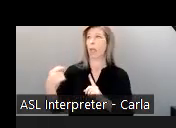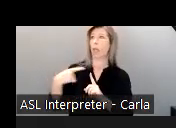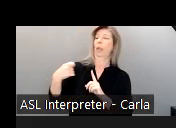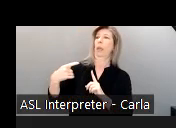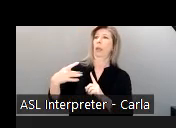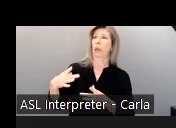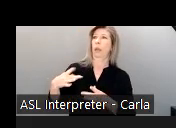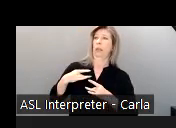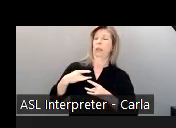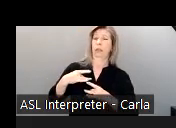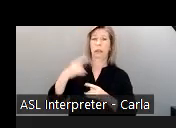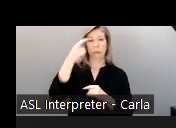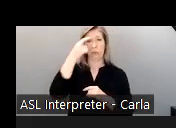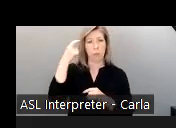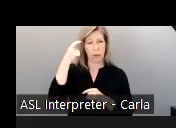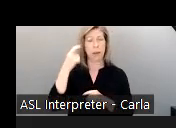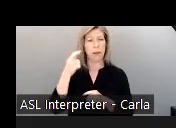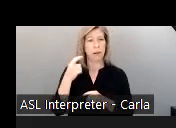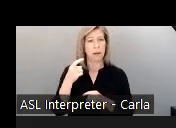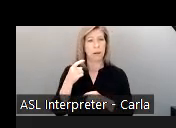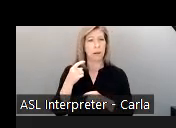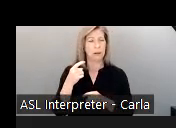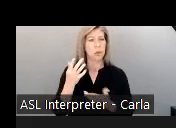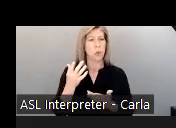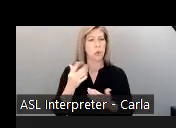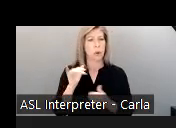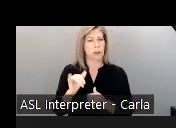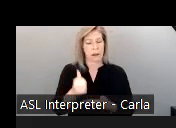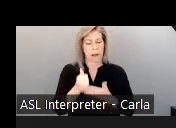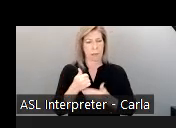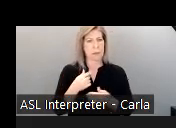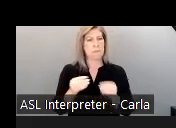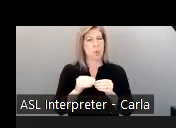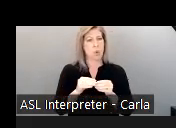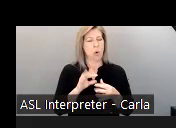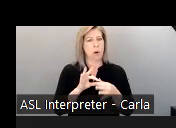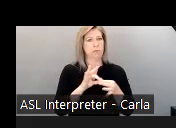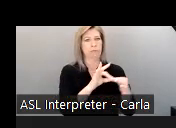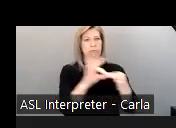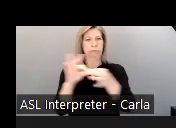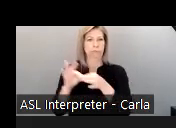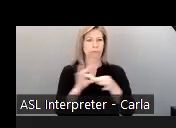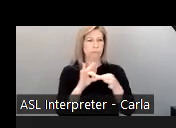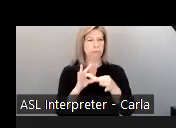even more connected and passionate about teaching